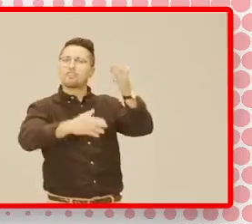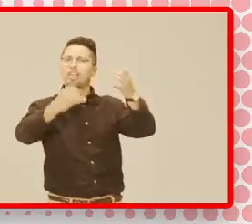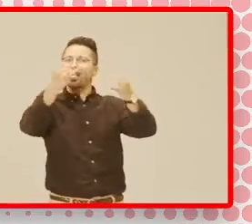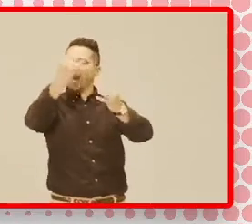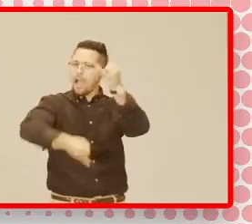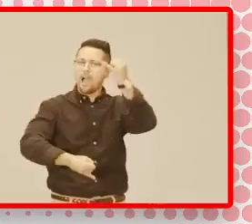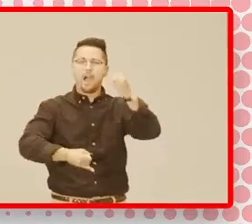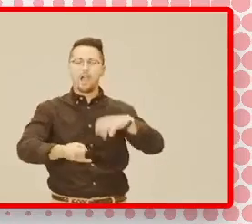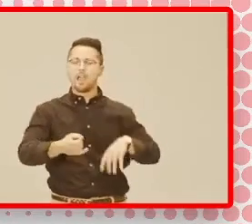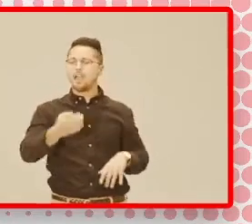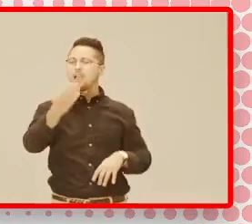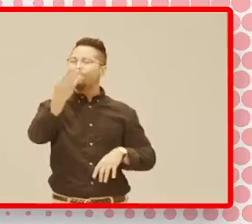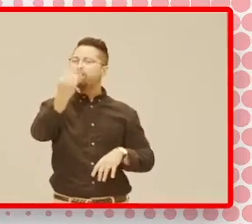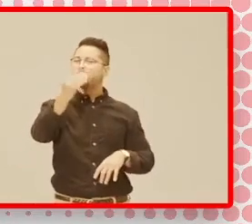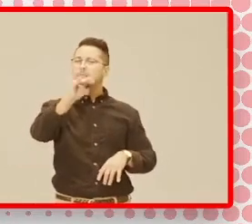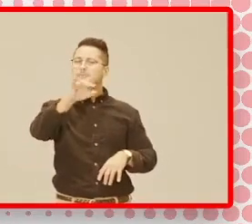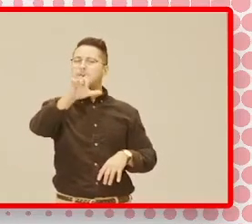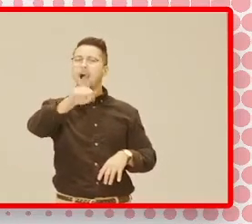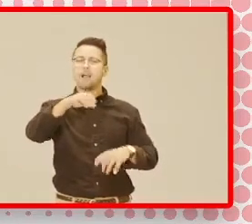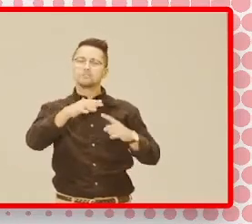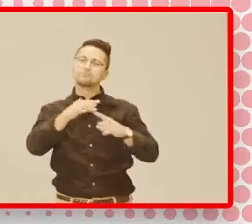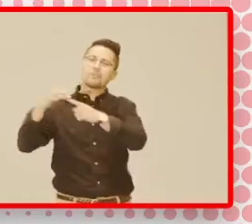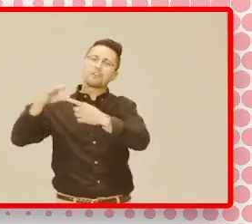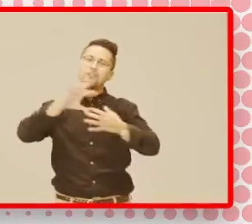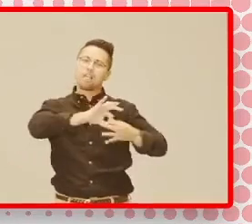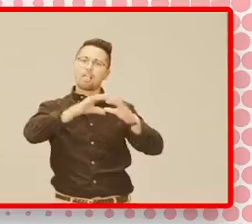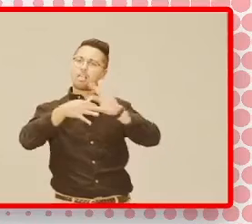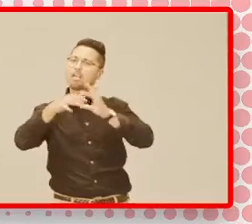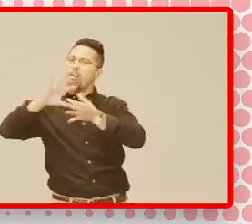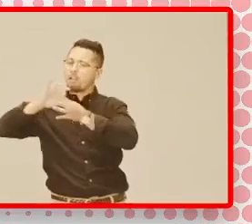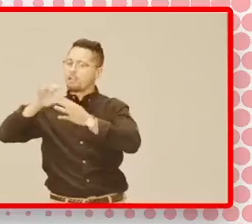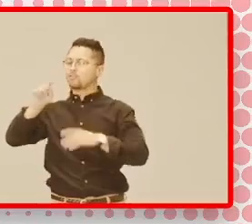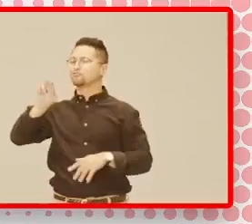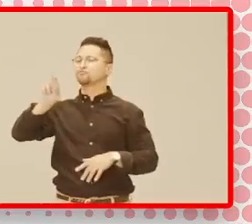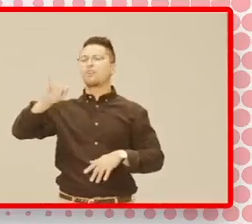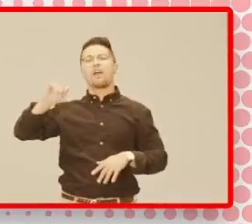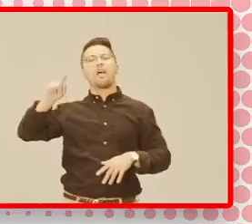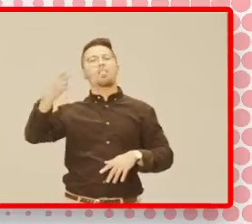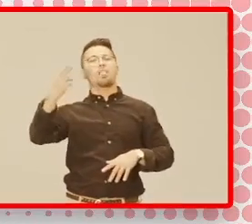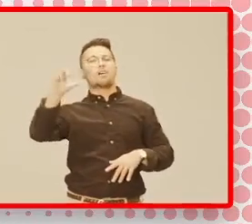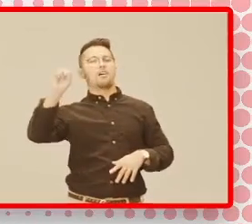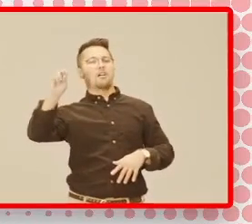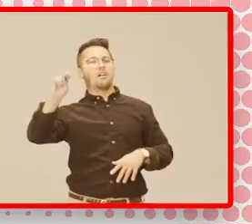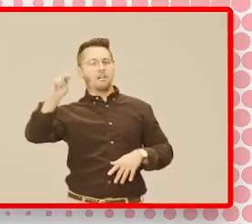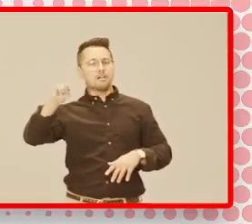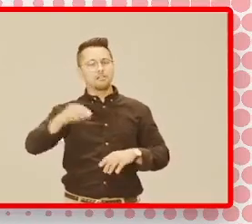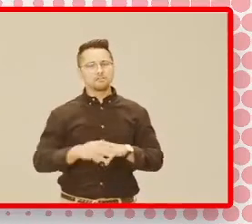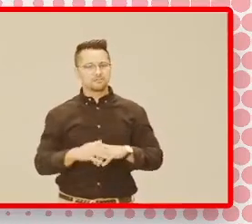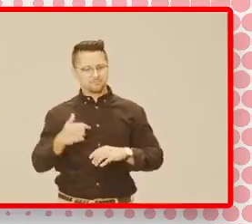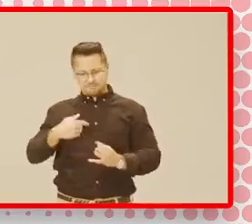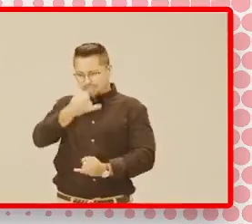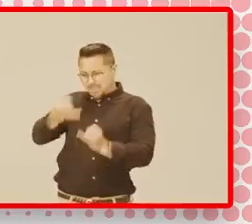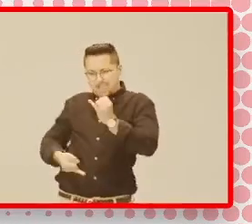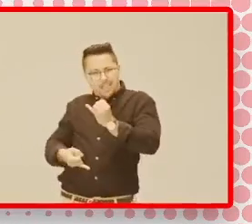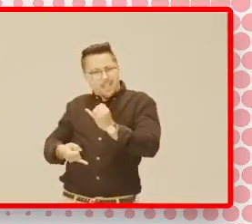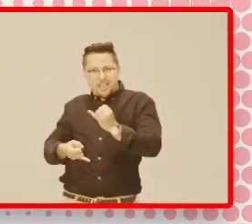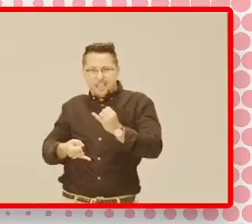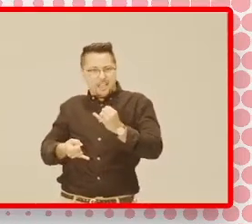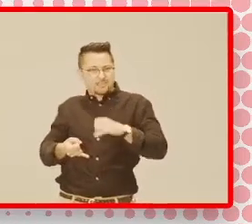14-mile special Olympic triathlon. I told my baby